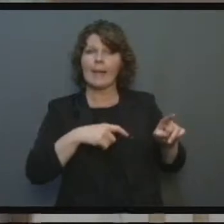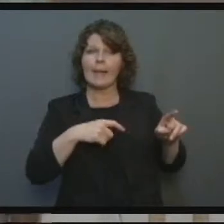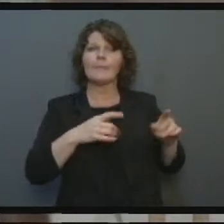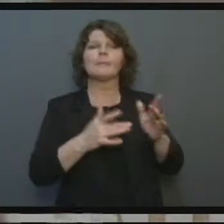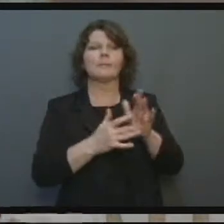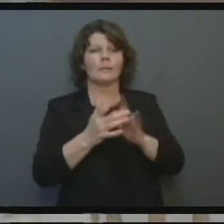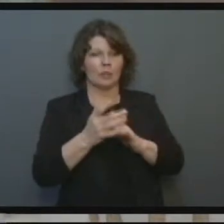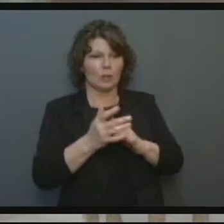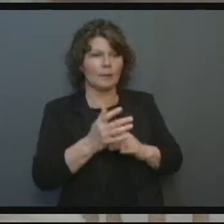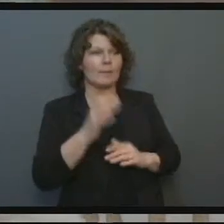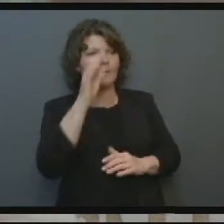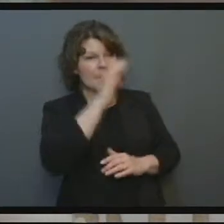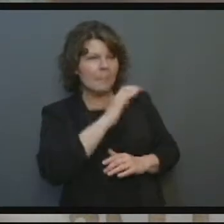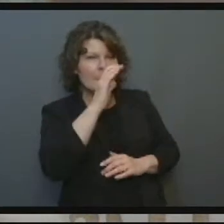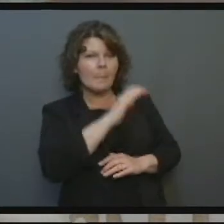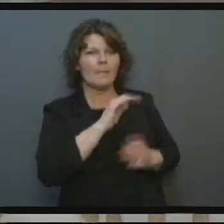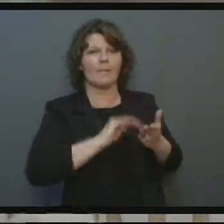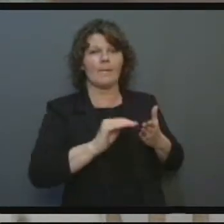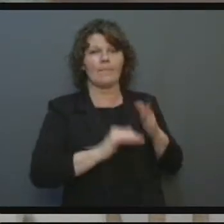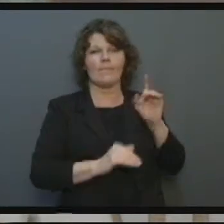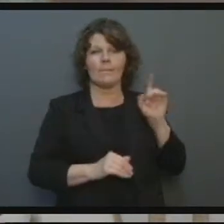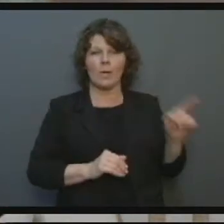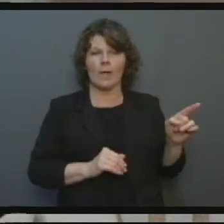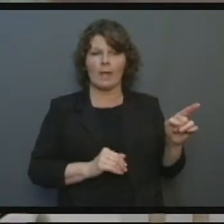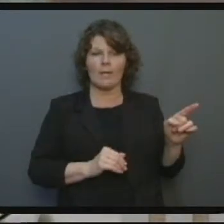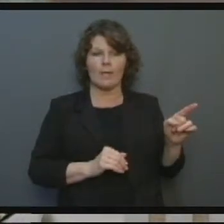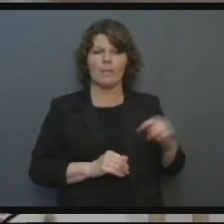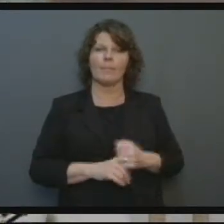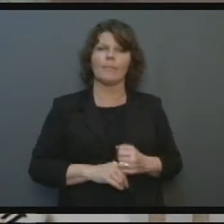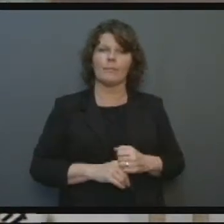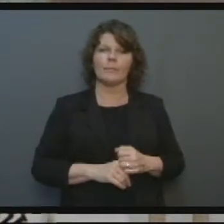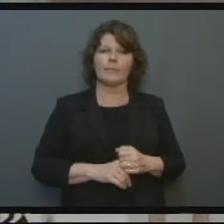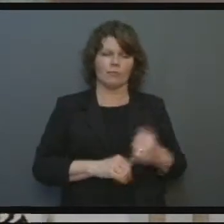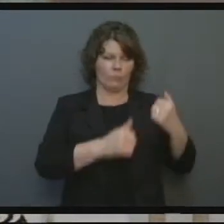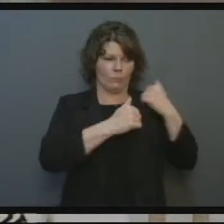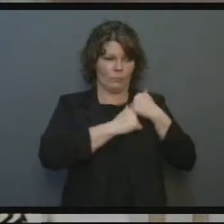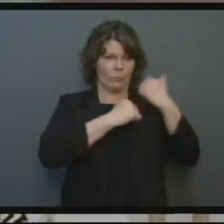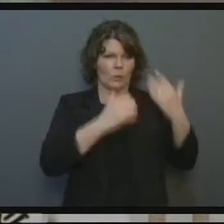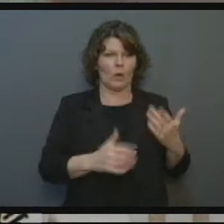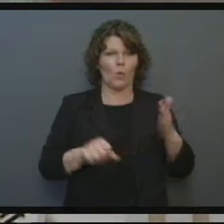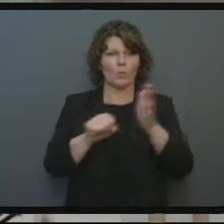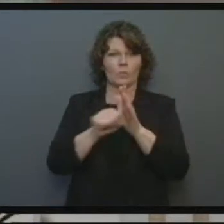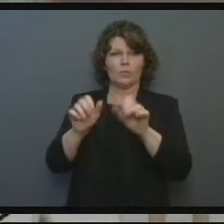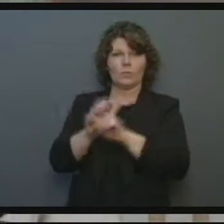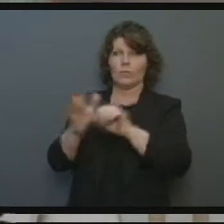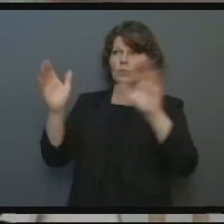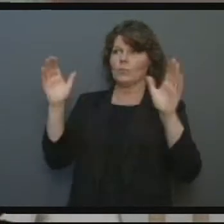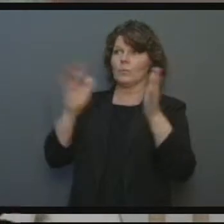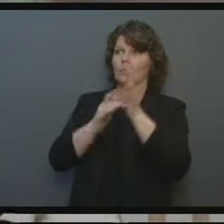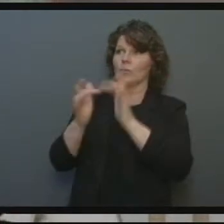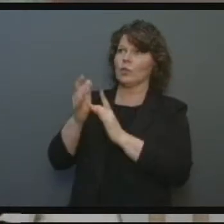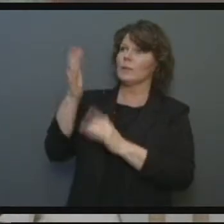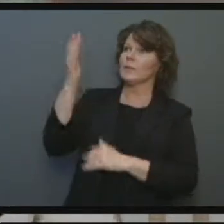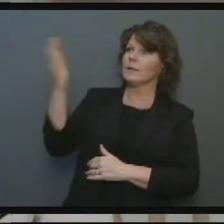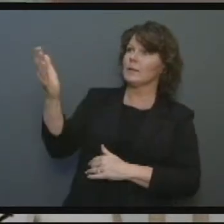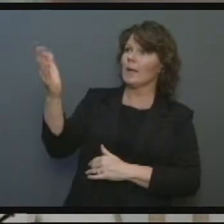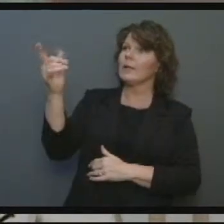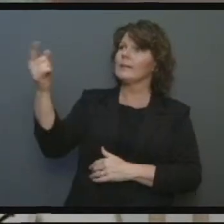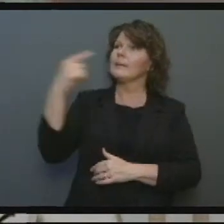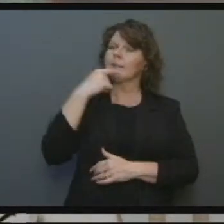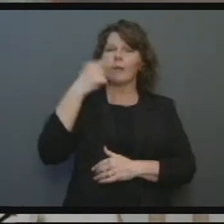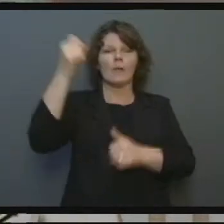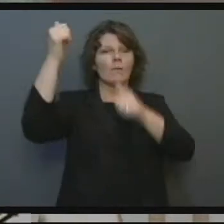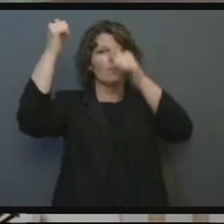Jesus personally sought out and forgave him. The very soldiers who nailed Jesus to the cross, he spoke, "Father, forgive